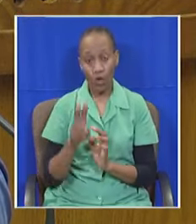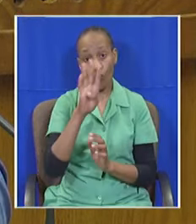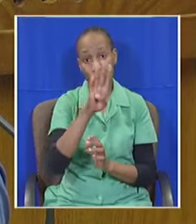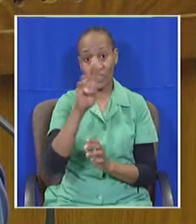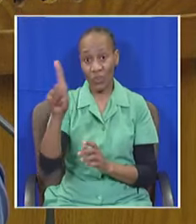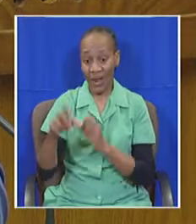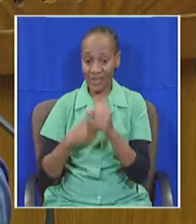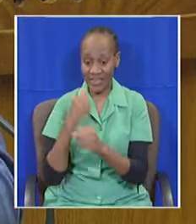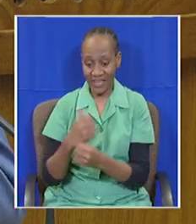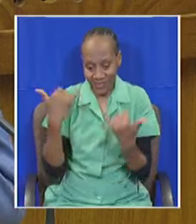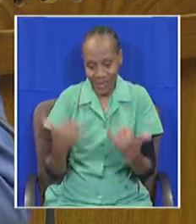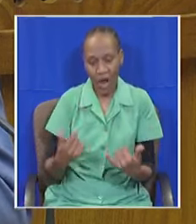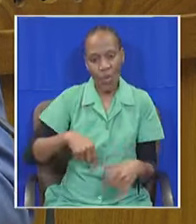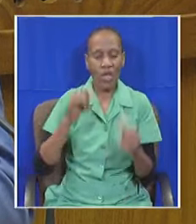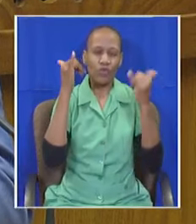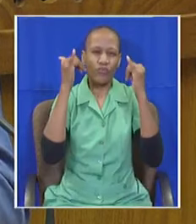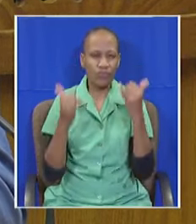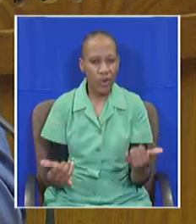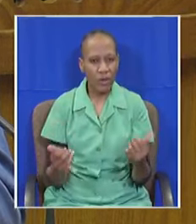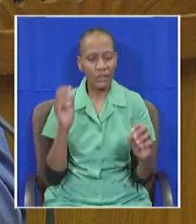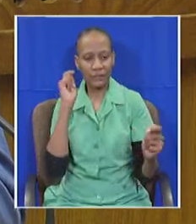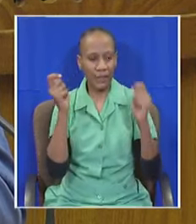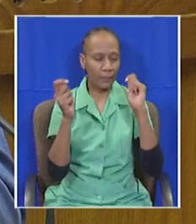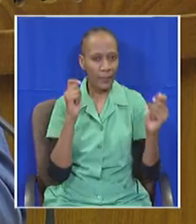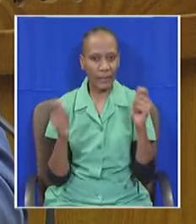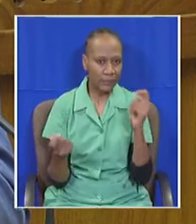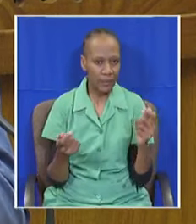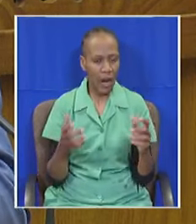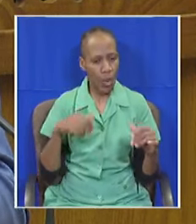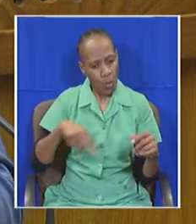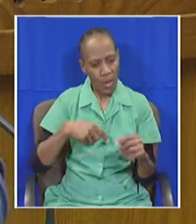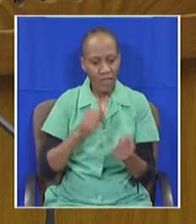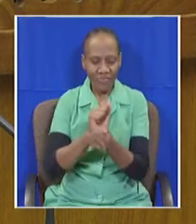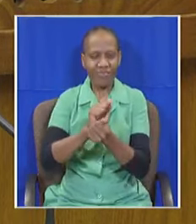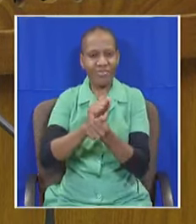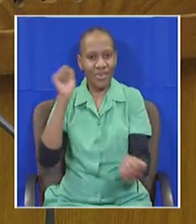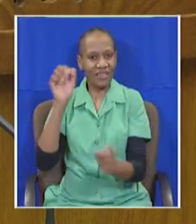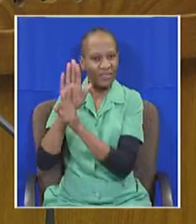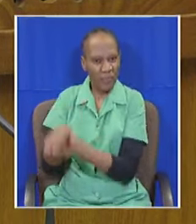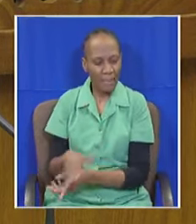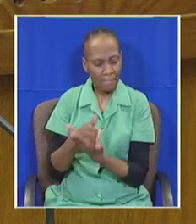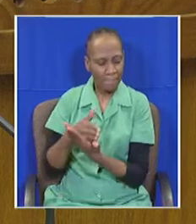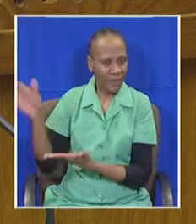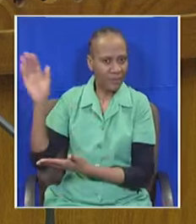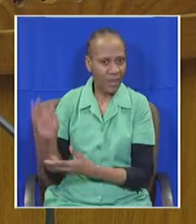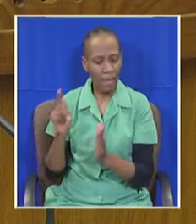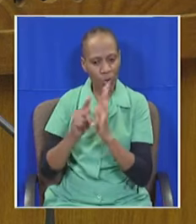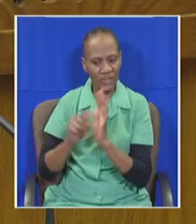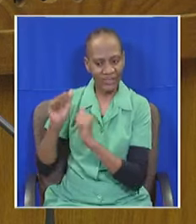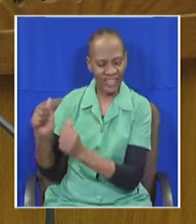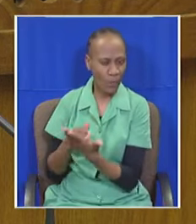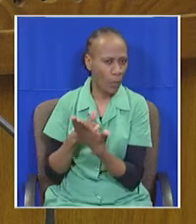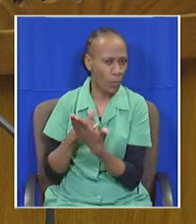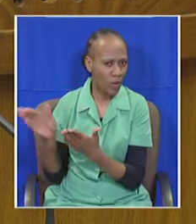later, and as we celebrate the great strides we have made to defeat the tyrant of apartheid and its skewed policies that favor the